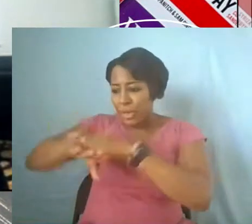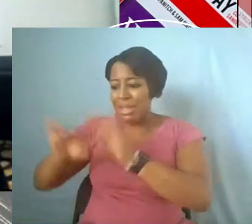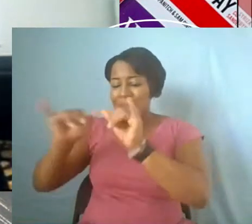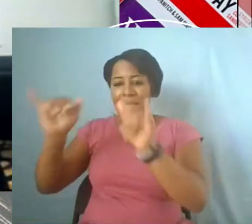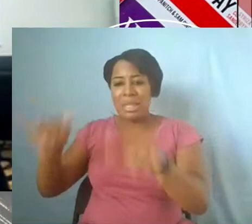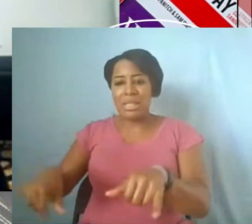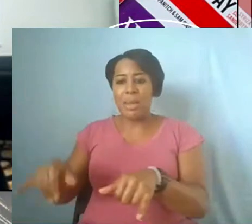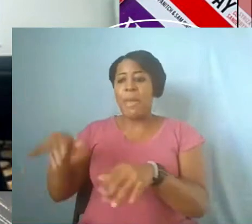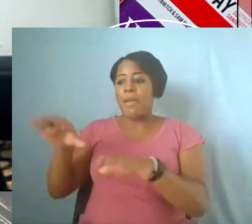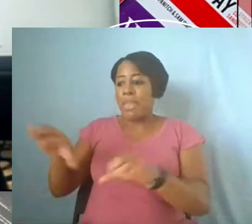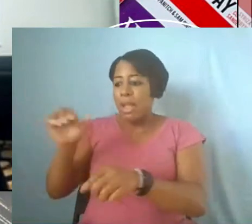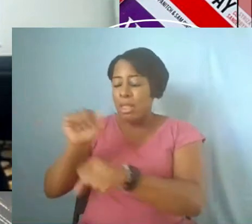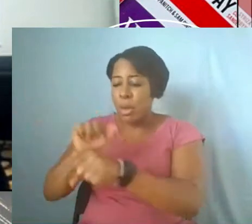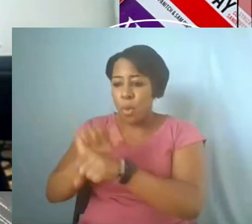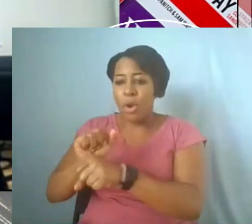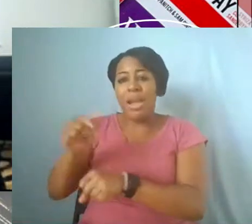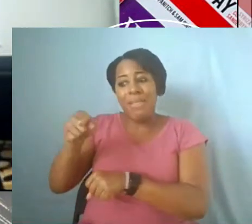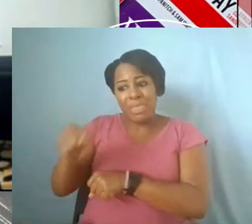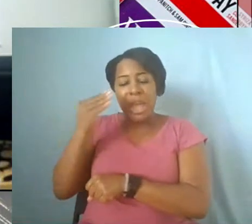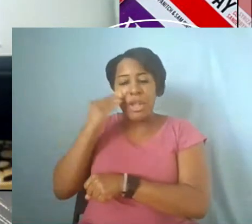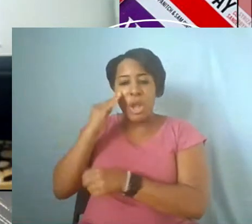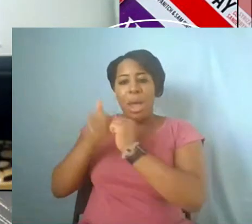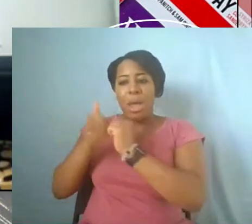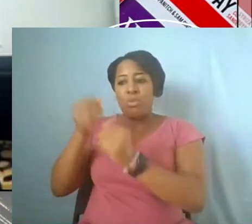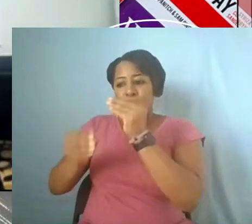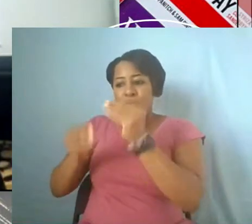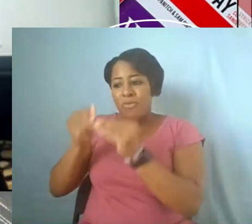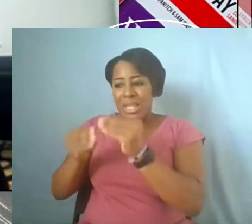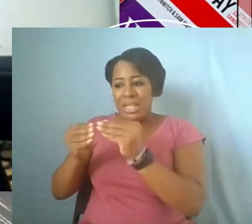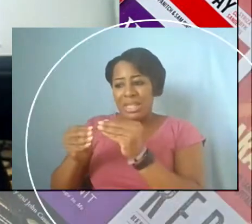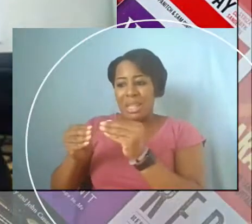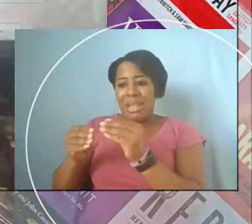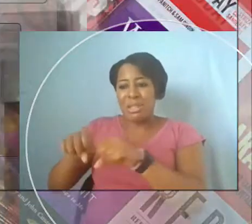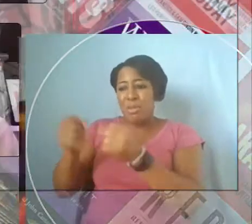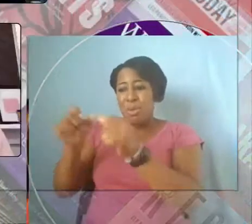anybody how to fix this broken system.